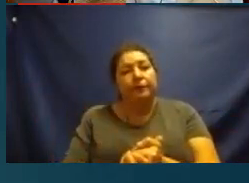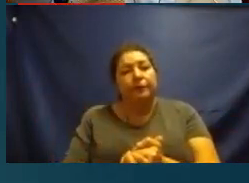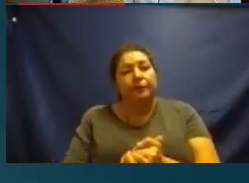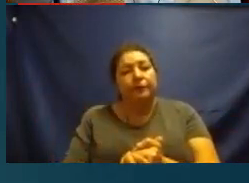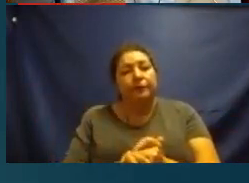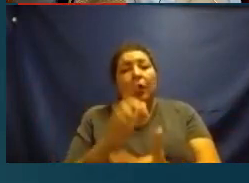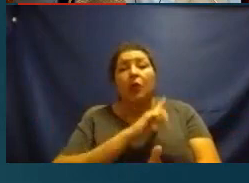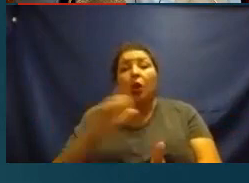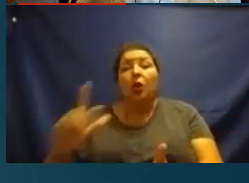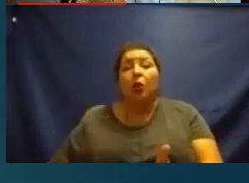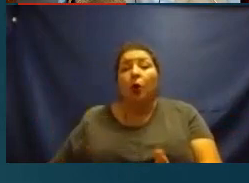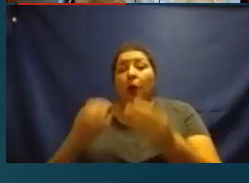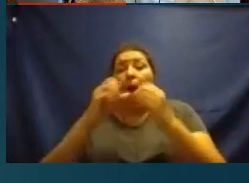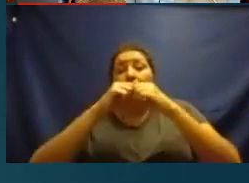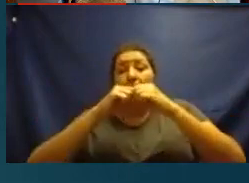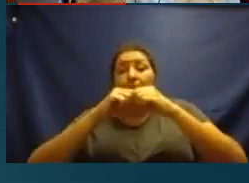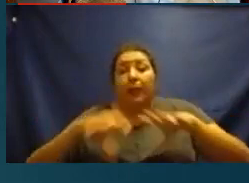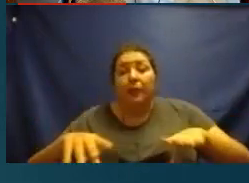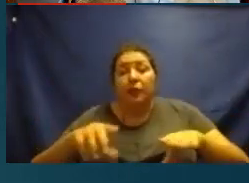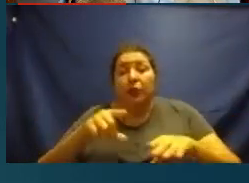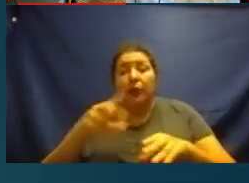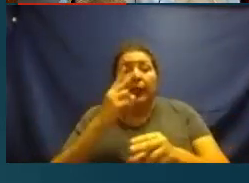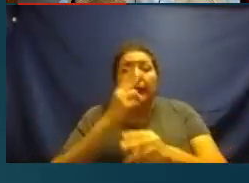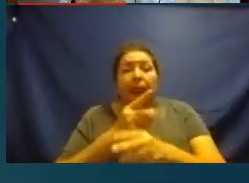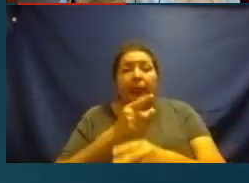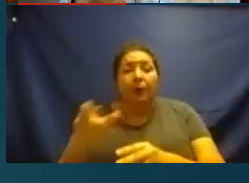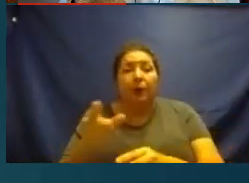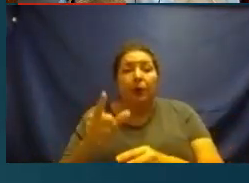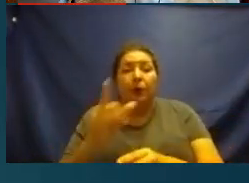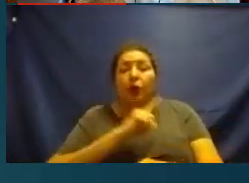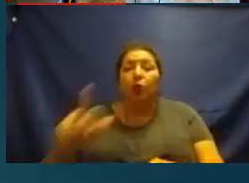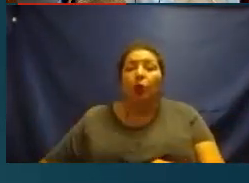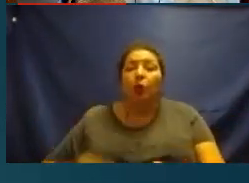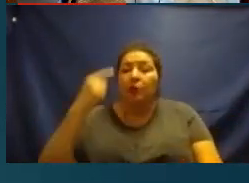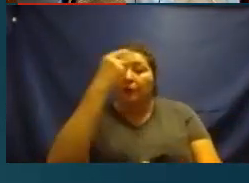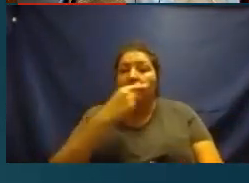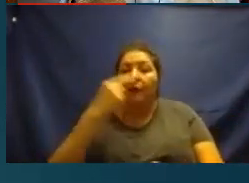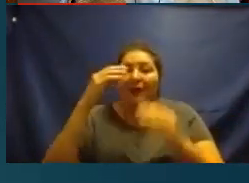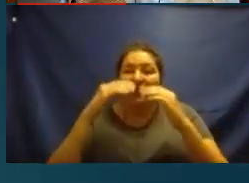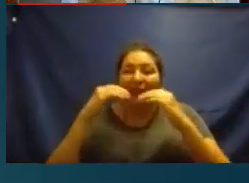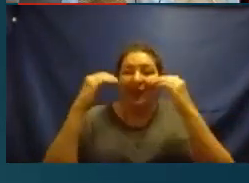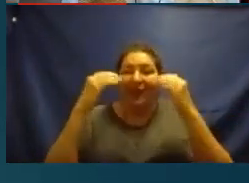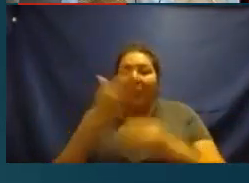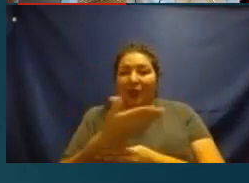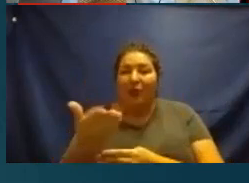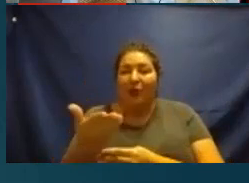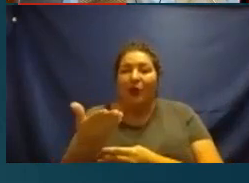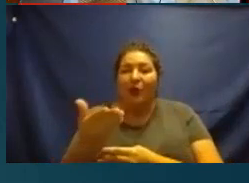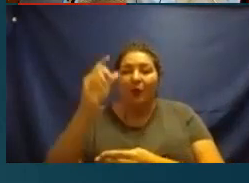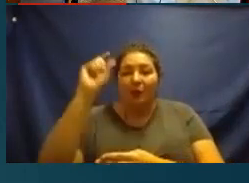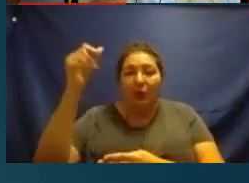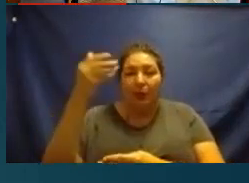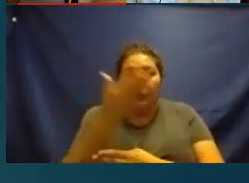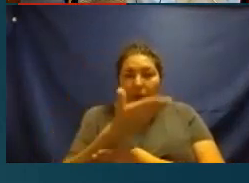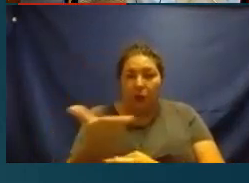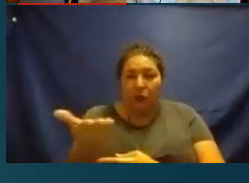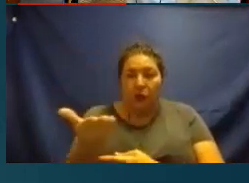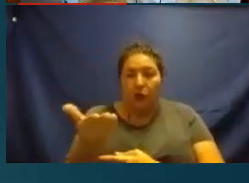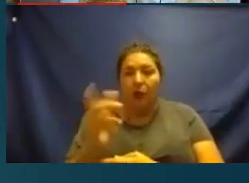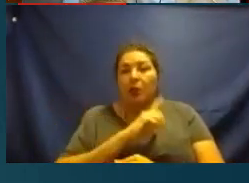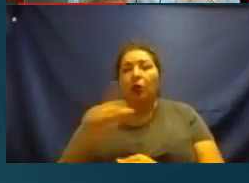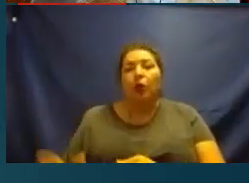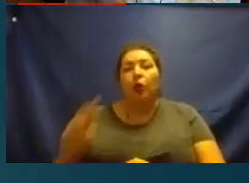The Lord bless you and keep you. The Lord make his face shine upon you and be gracious to you. The Lord look